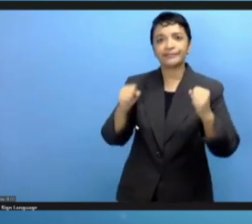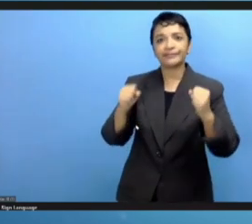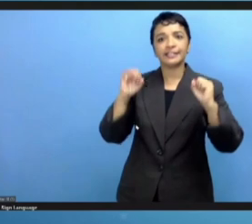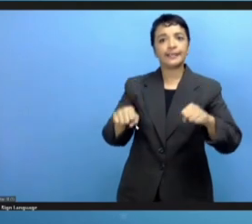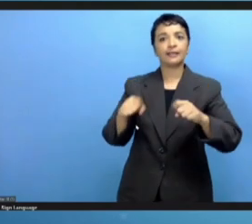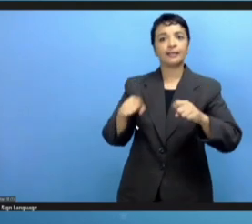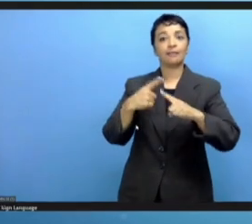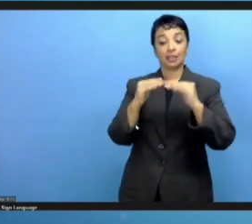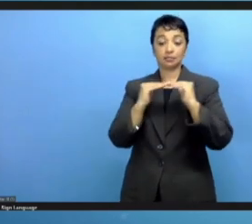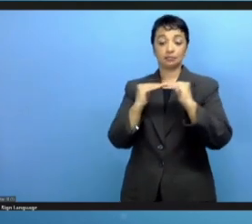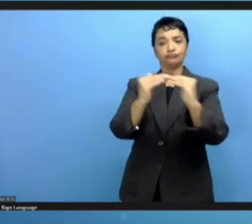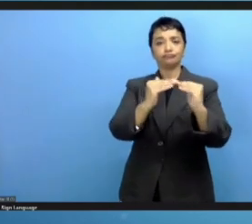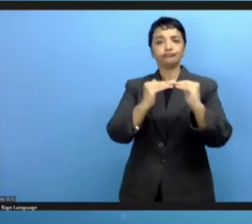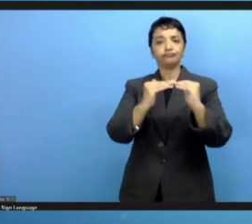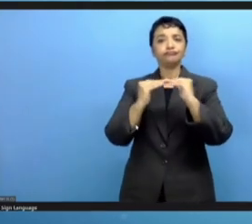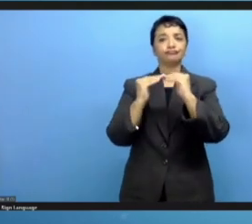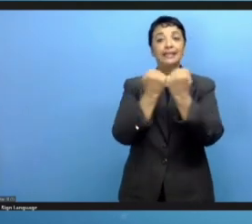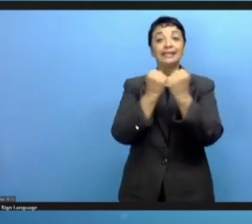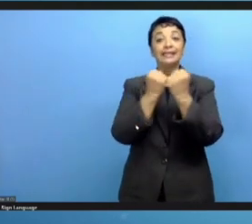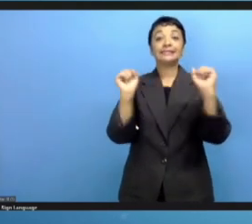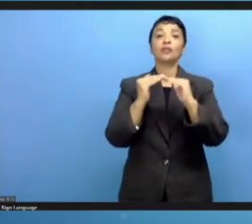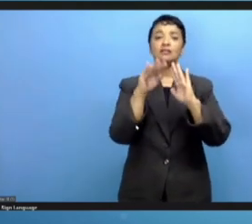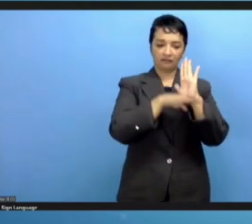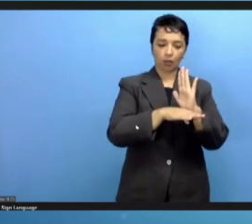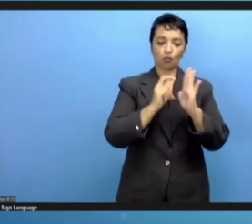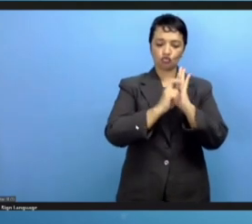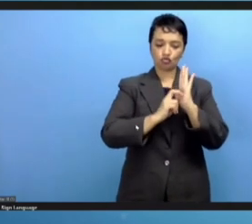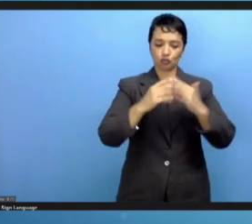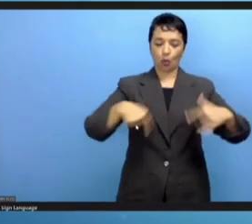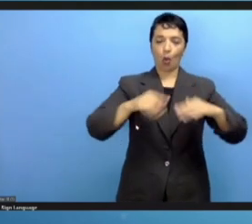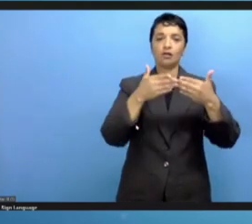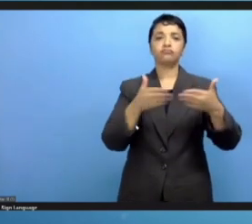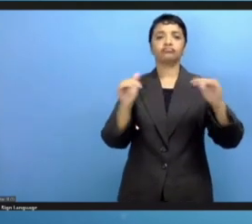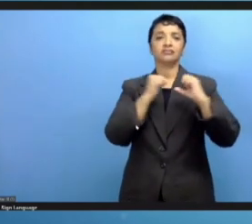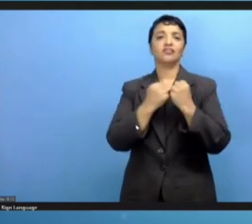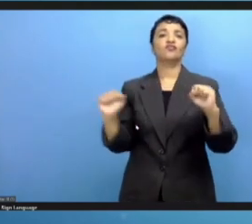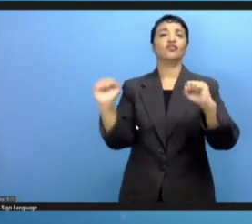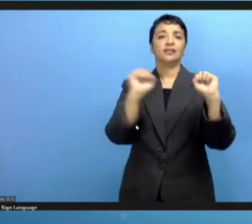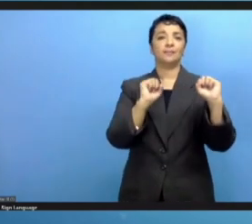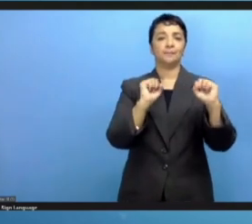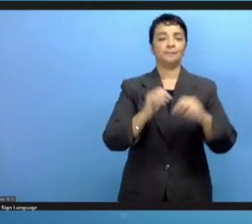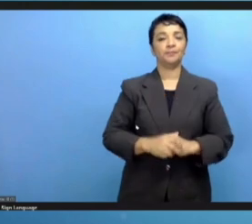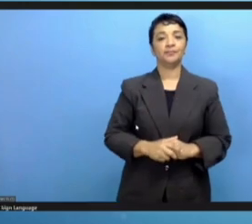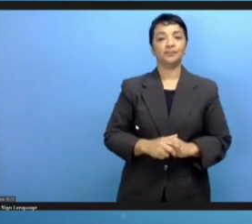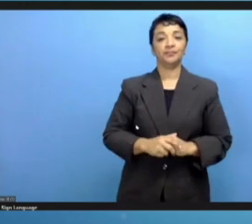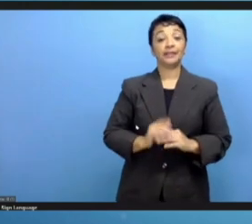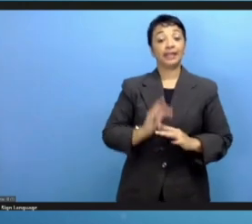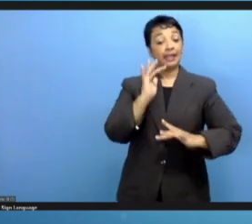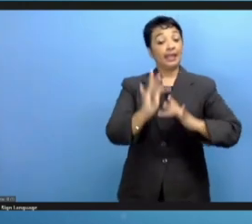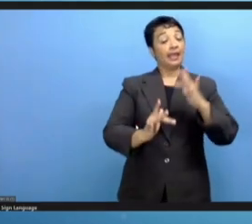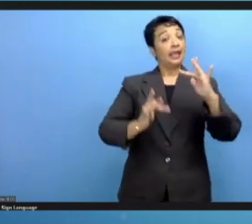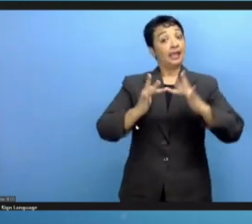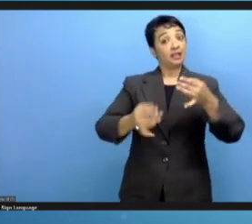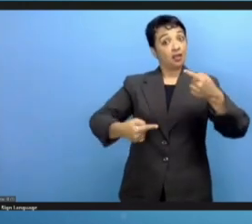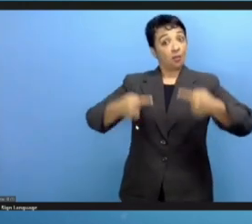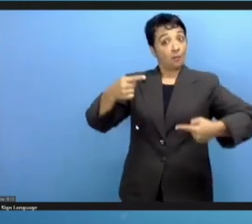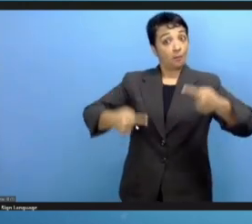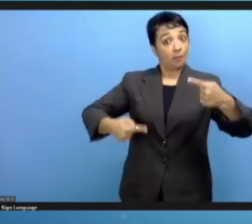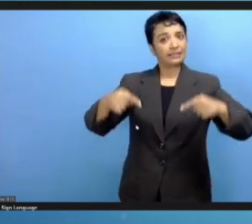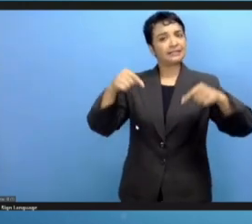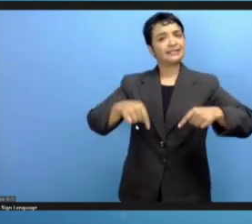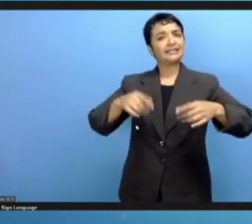of nations. The key elements of internet politics are the manipulation of information to